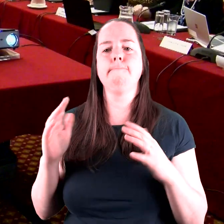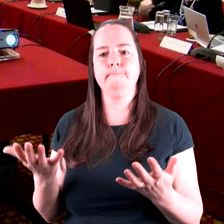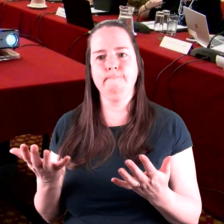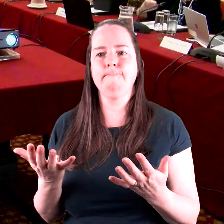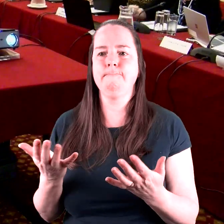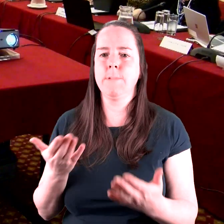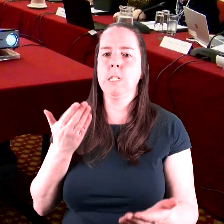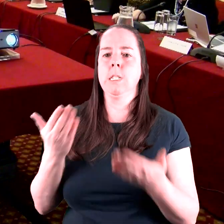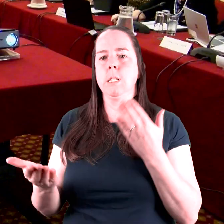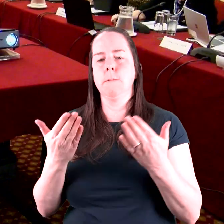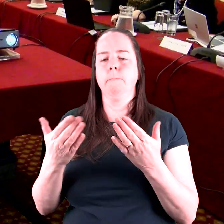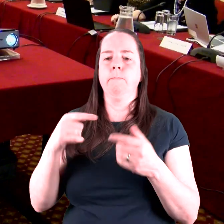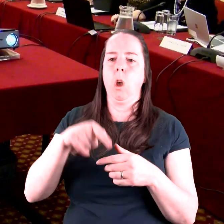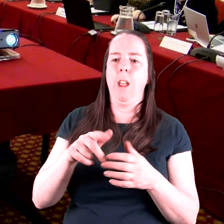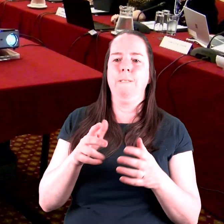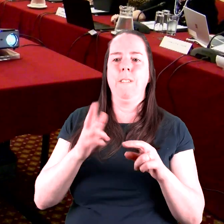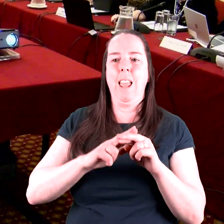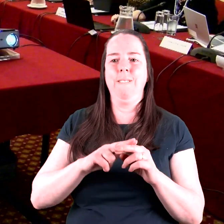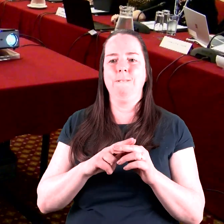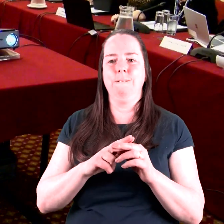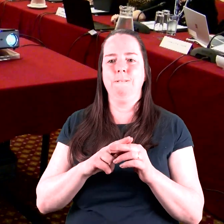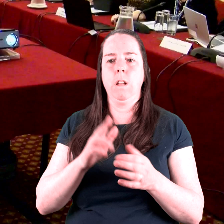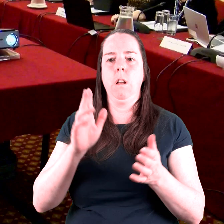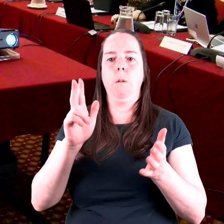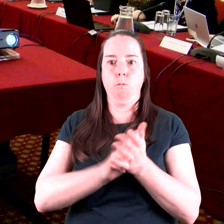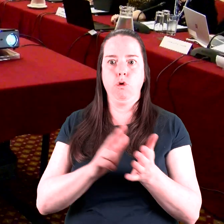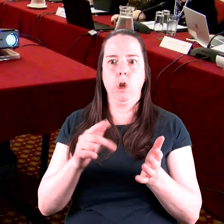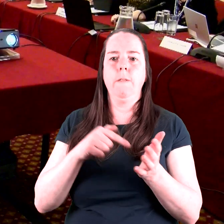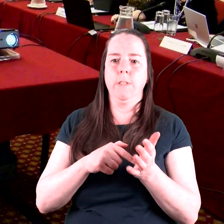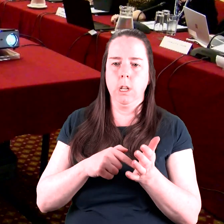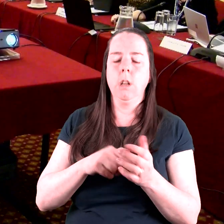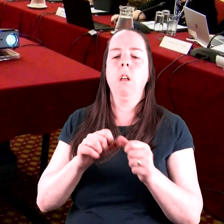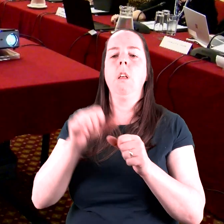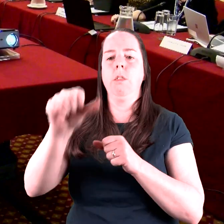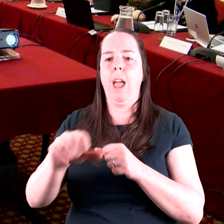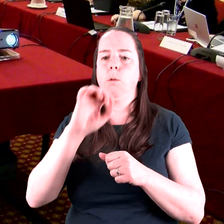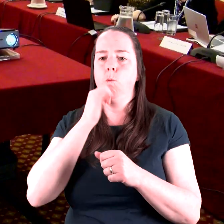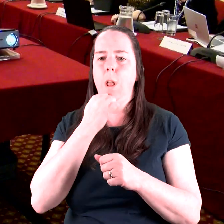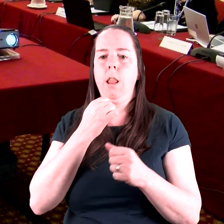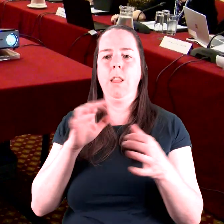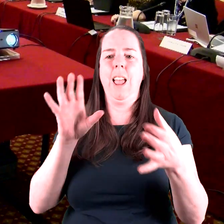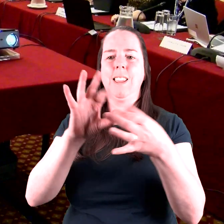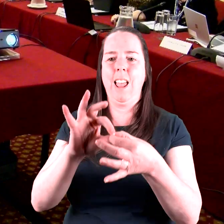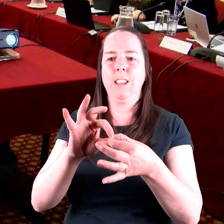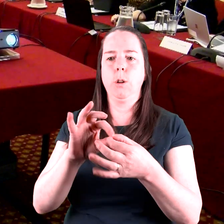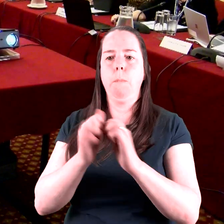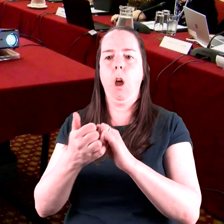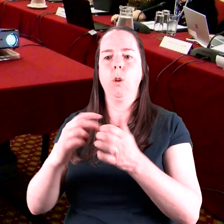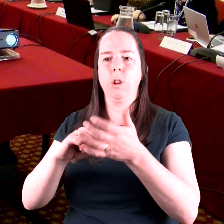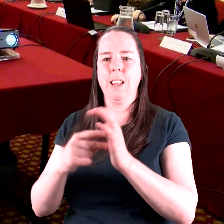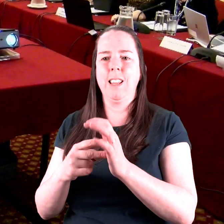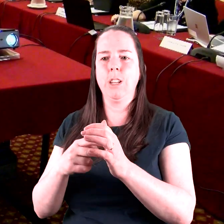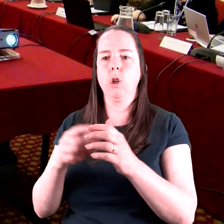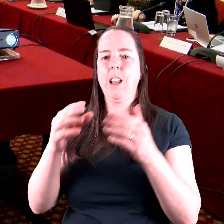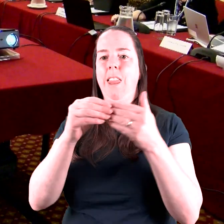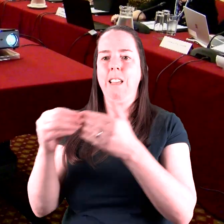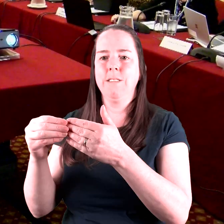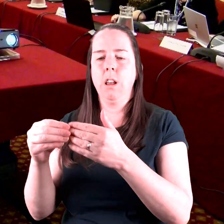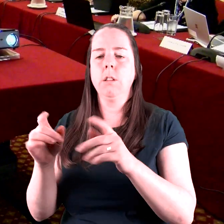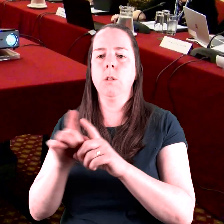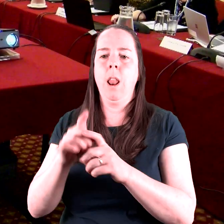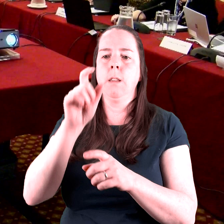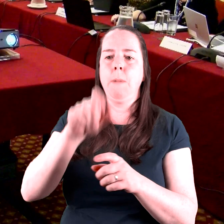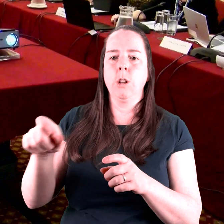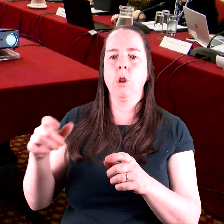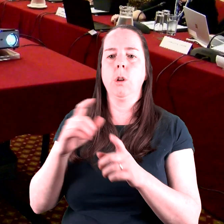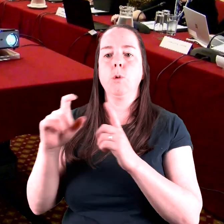and where obviously depending on the approval of this final version of the discussion document, we'll be engaging partner organisations and system leaders, as well as patient